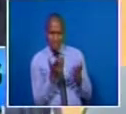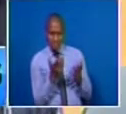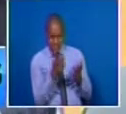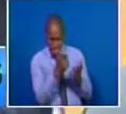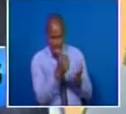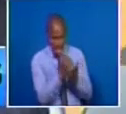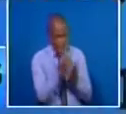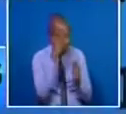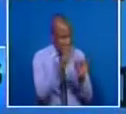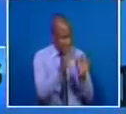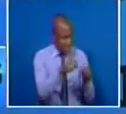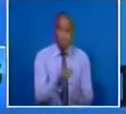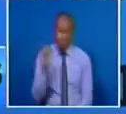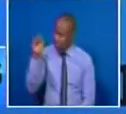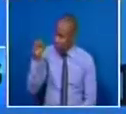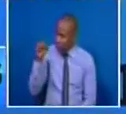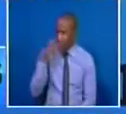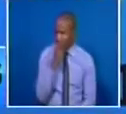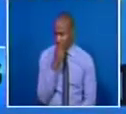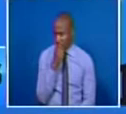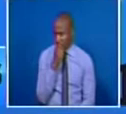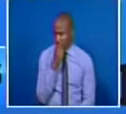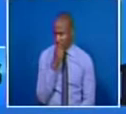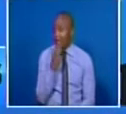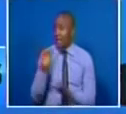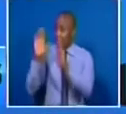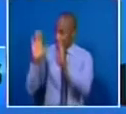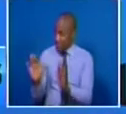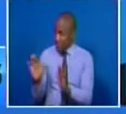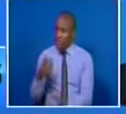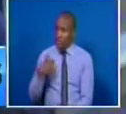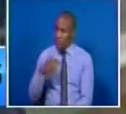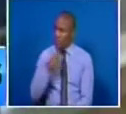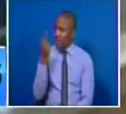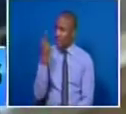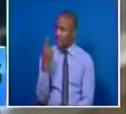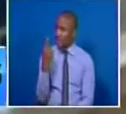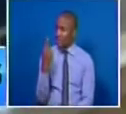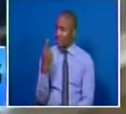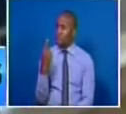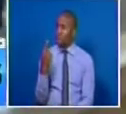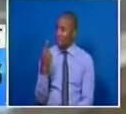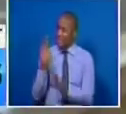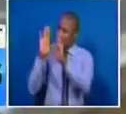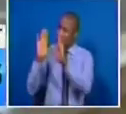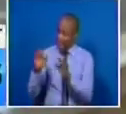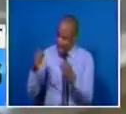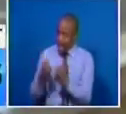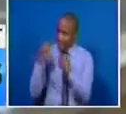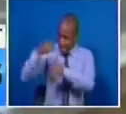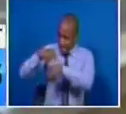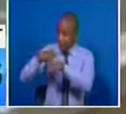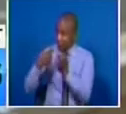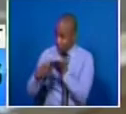help them make up their minds? I think so. You know, I think it's important that we understand that something fundamental is happening here with this, these